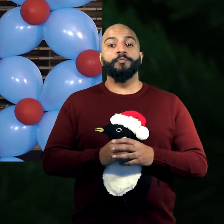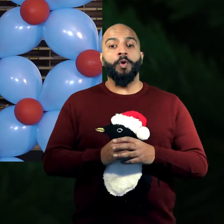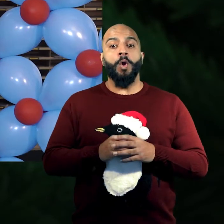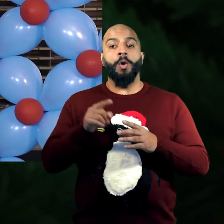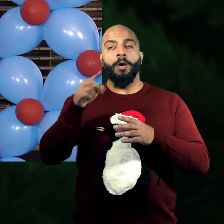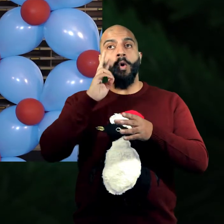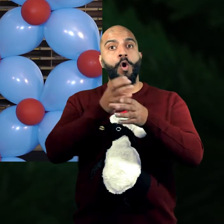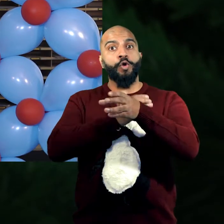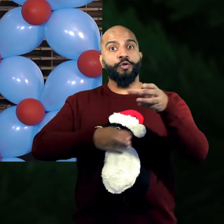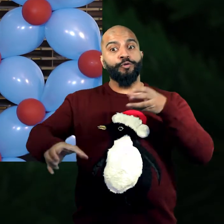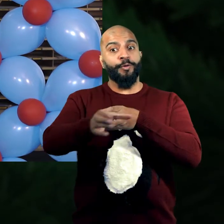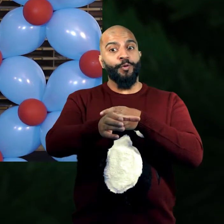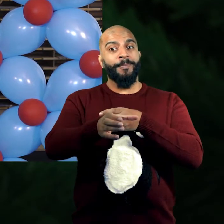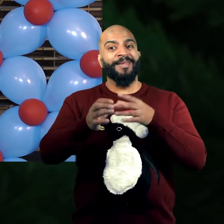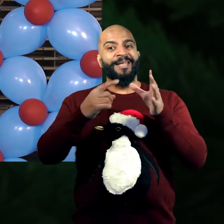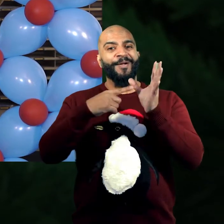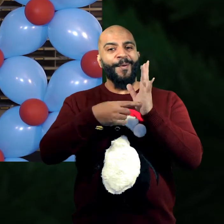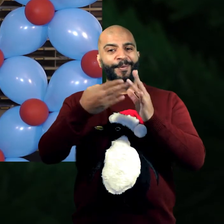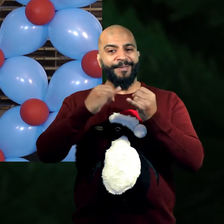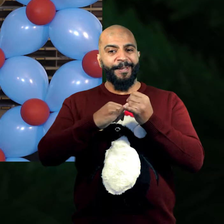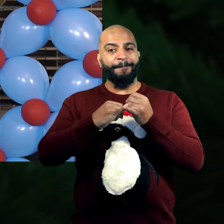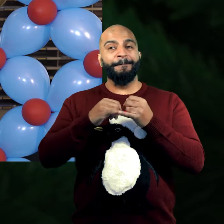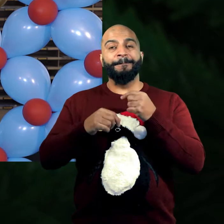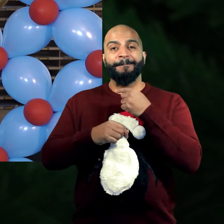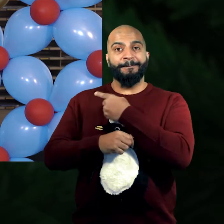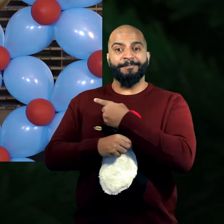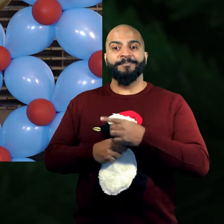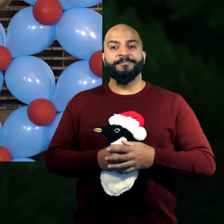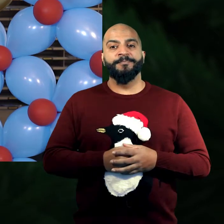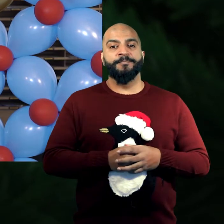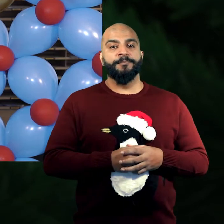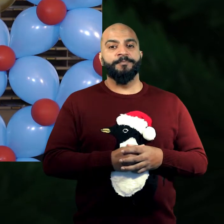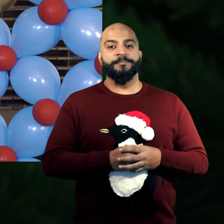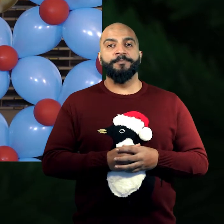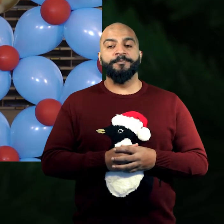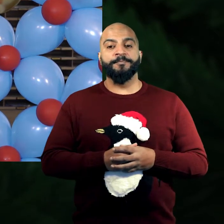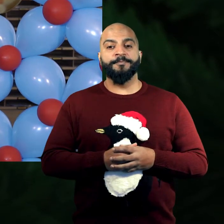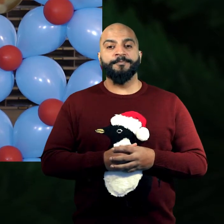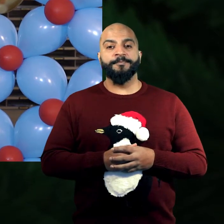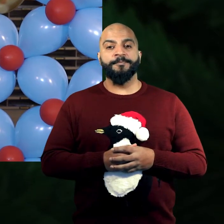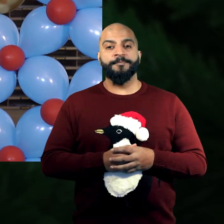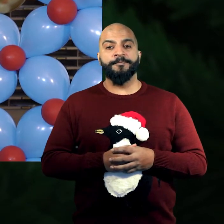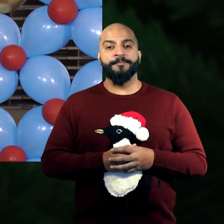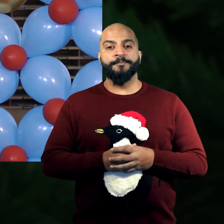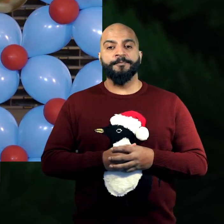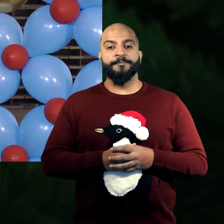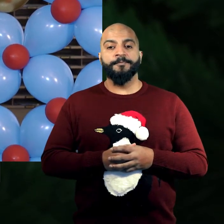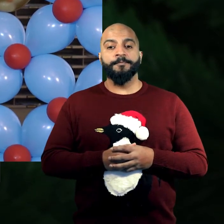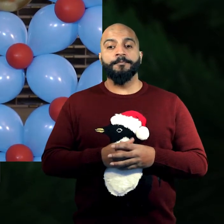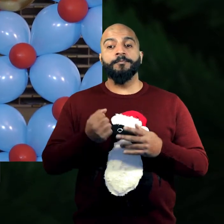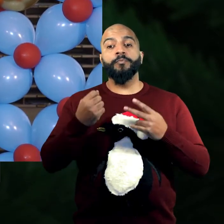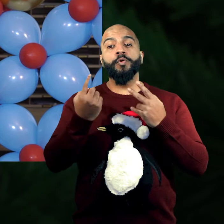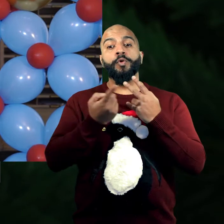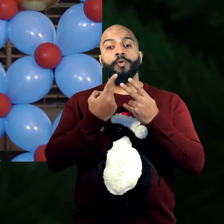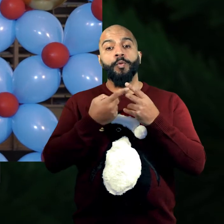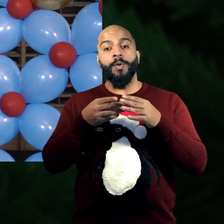Since it is substituting our earlier atom, this is called a substitutional atom. And there's another